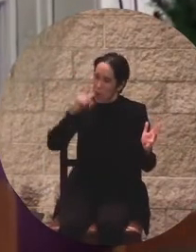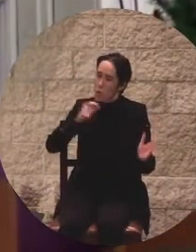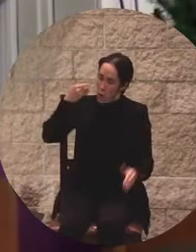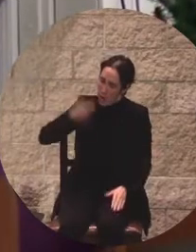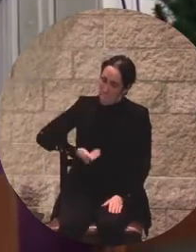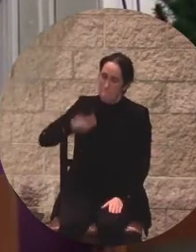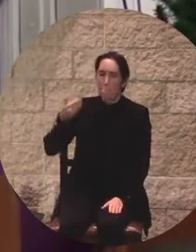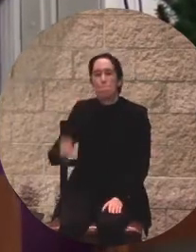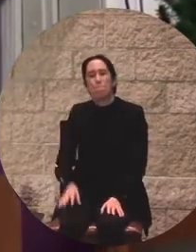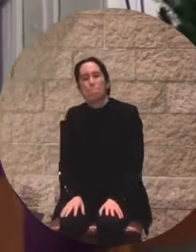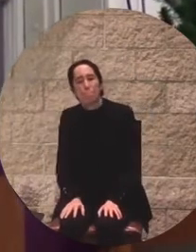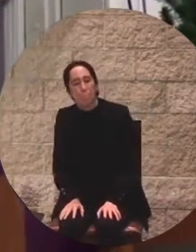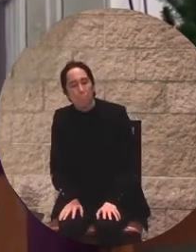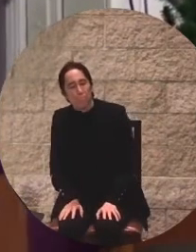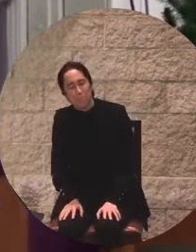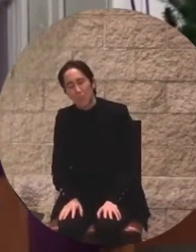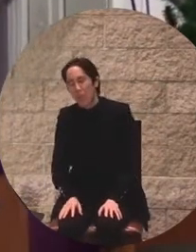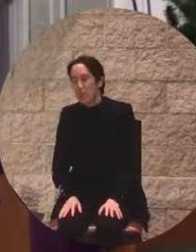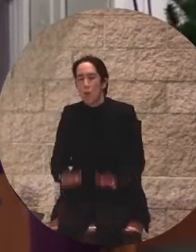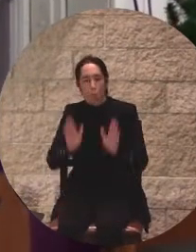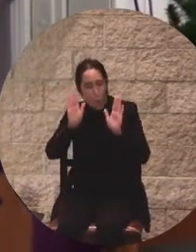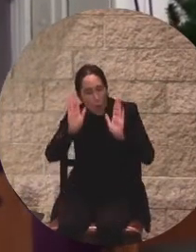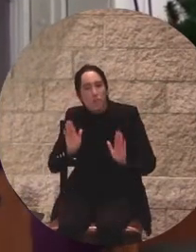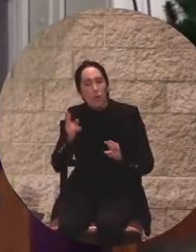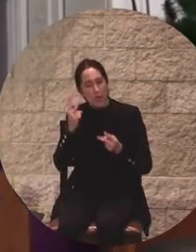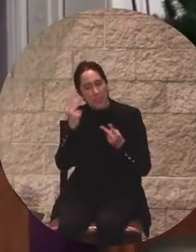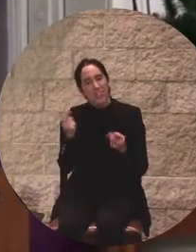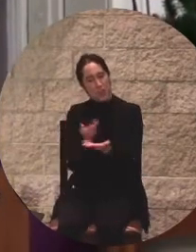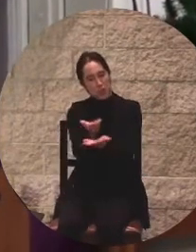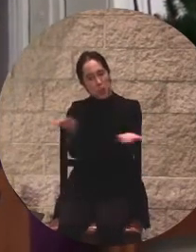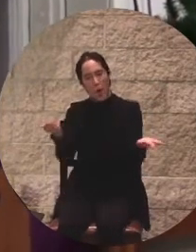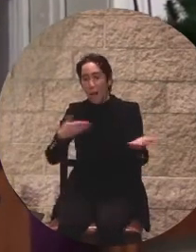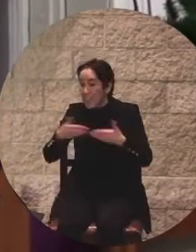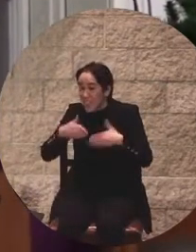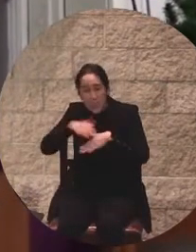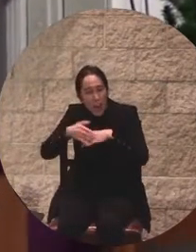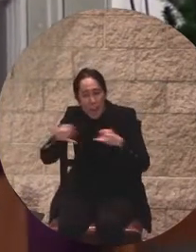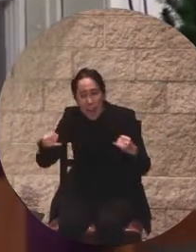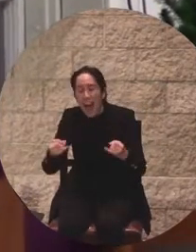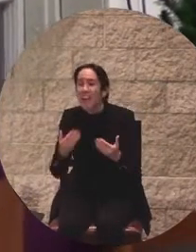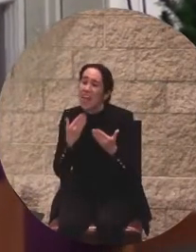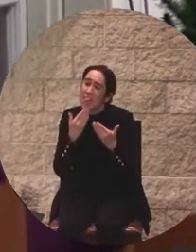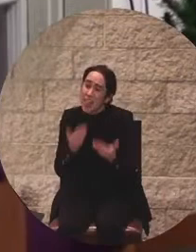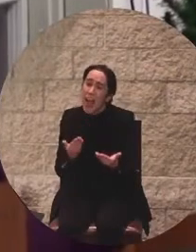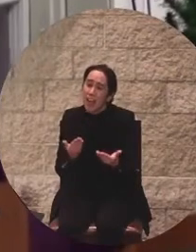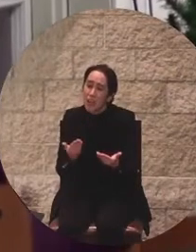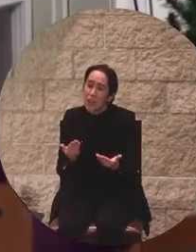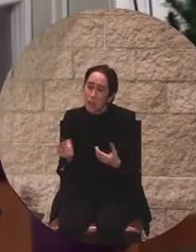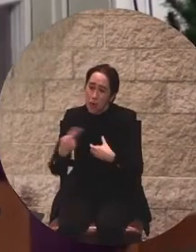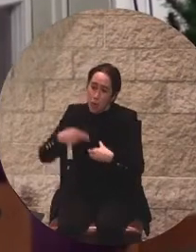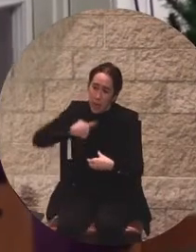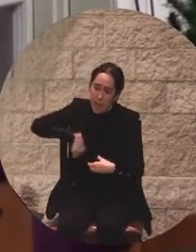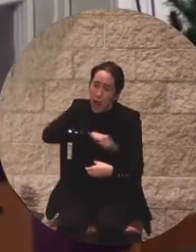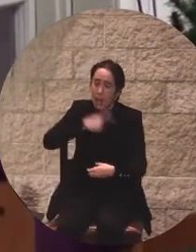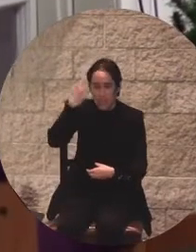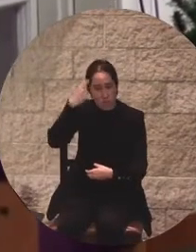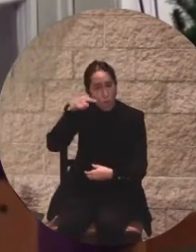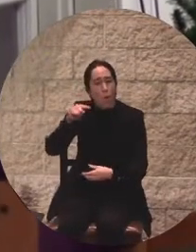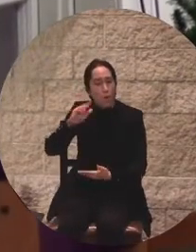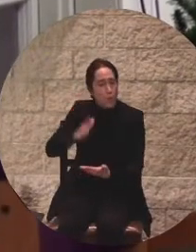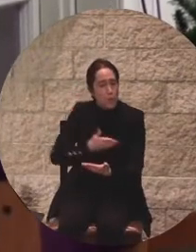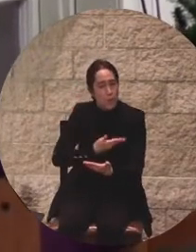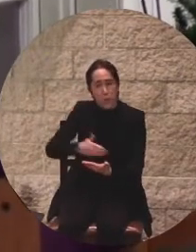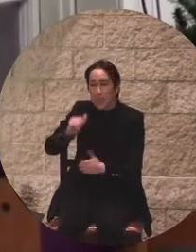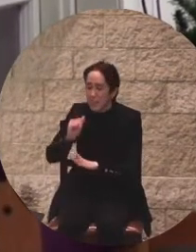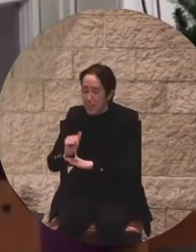Minneapolis. Lovely to see you all, even though it's virtual. Thank you so much for being here and attending this concert. We are looking forward to it. It's going